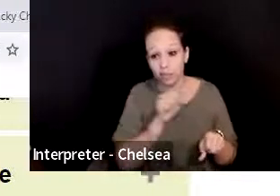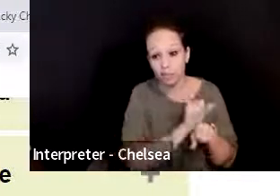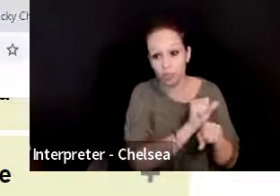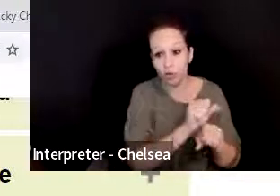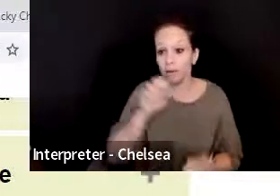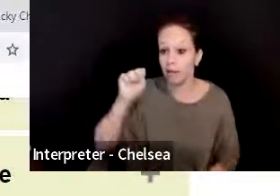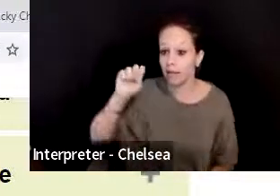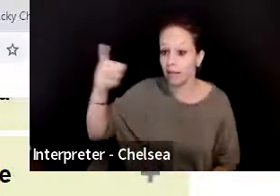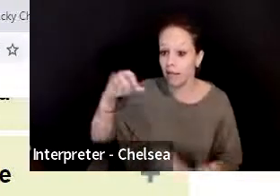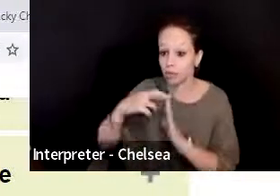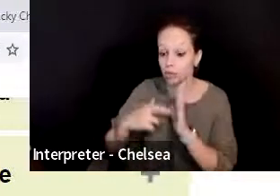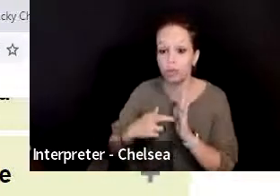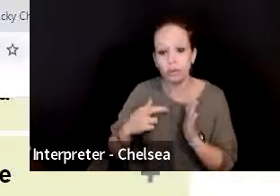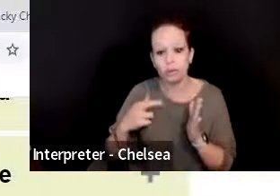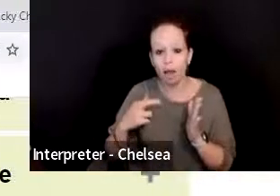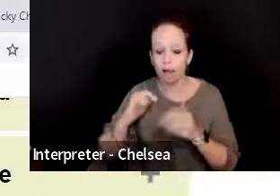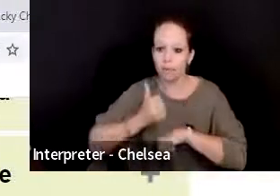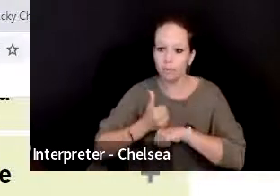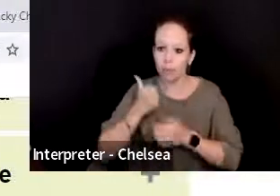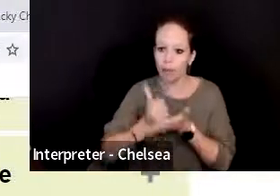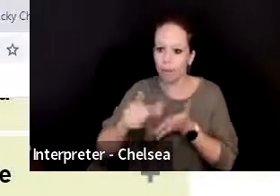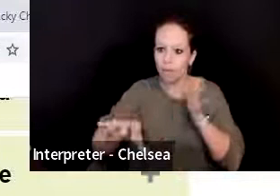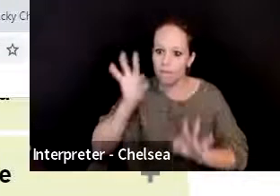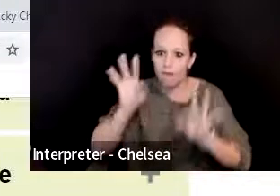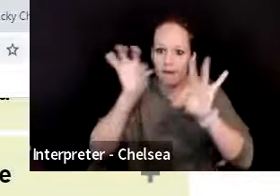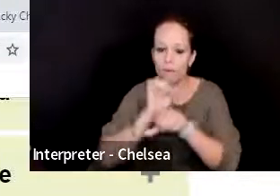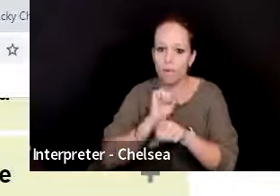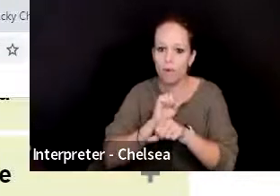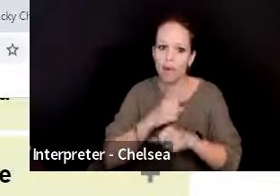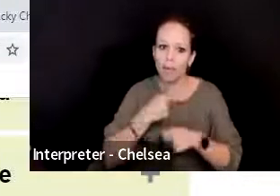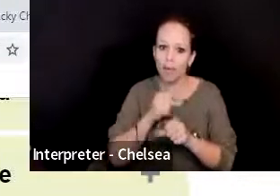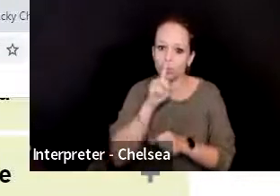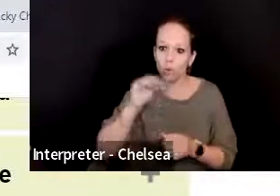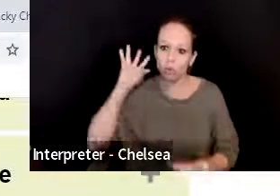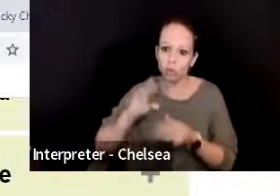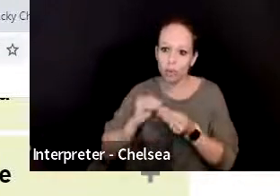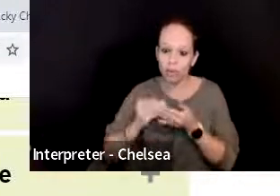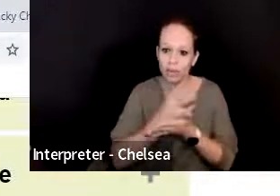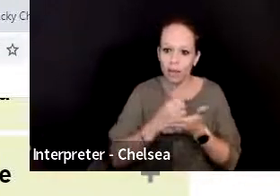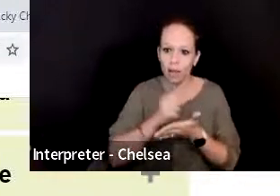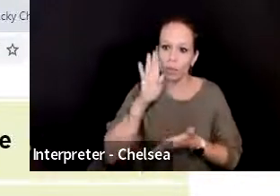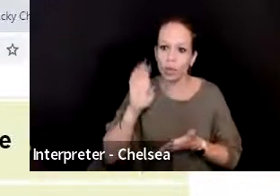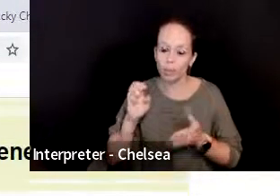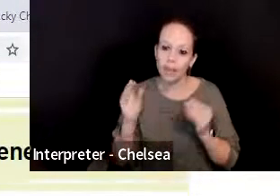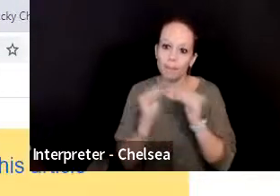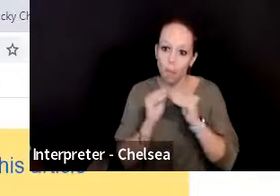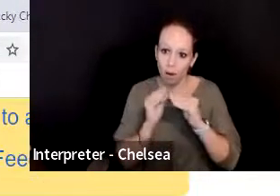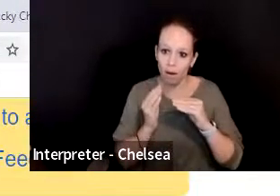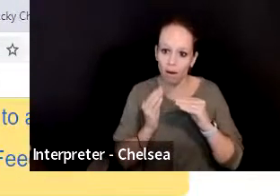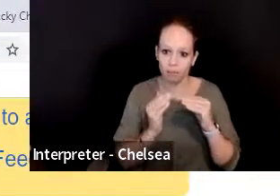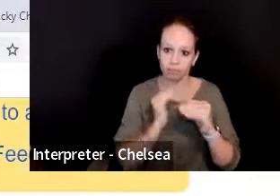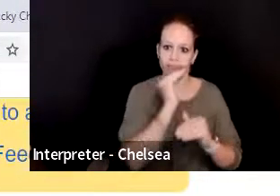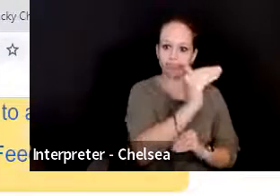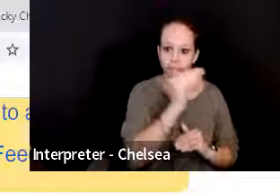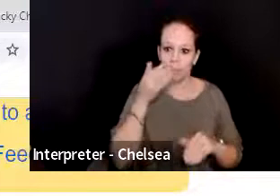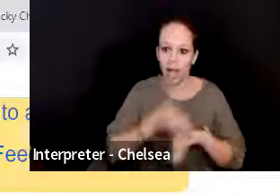are designed to help you find work and make sure that your total income will be higher after you get a job. And then you